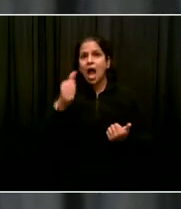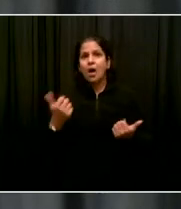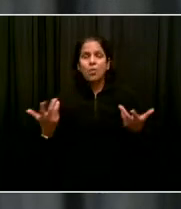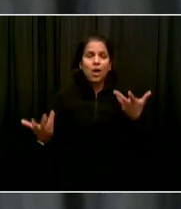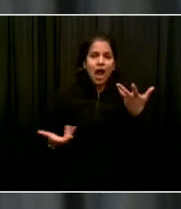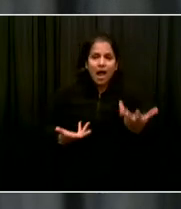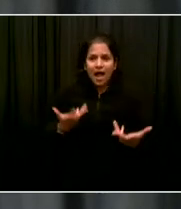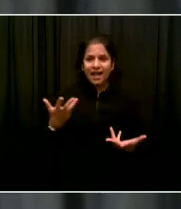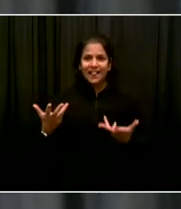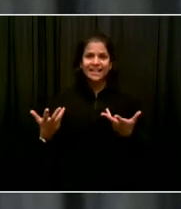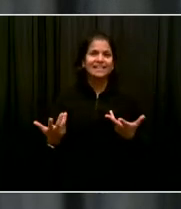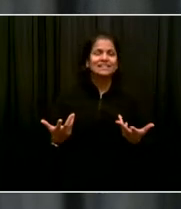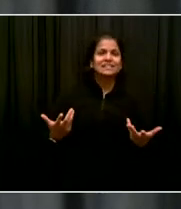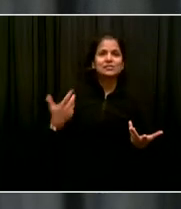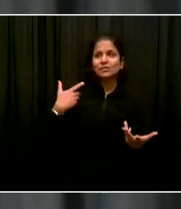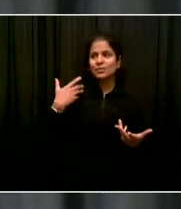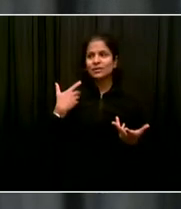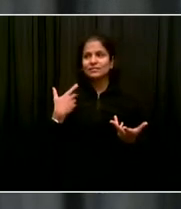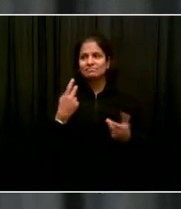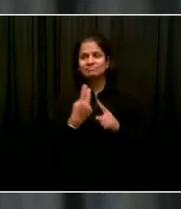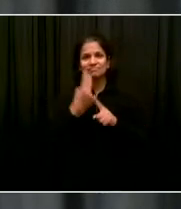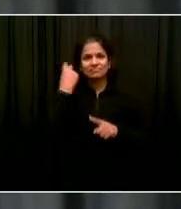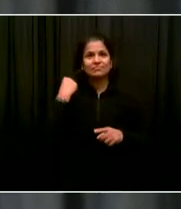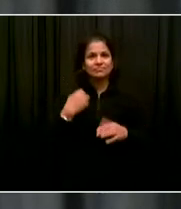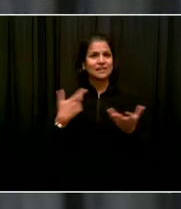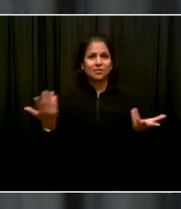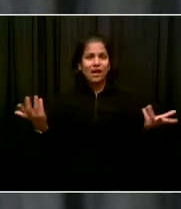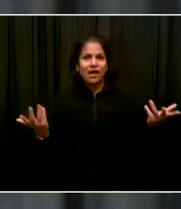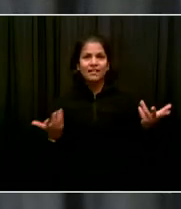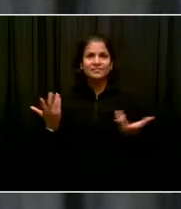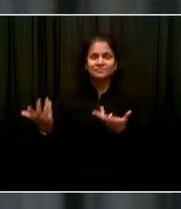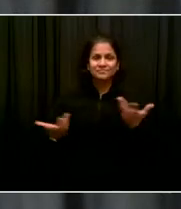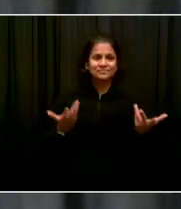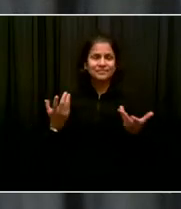my casket might be orange and blue.